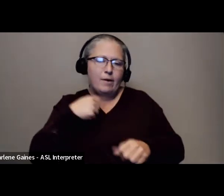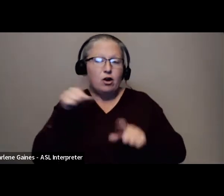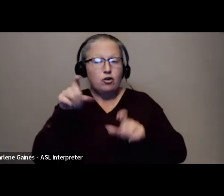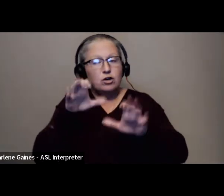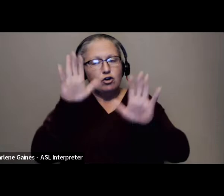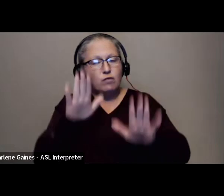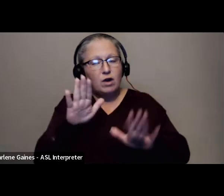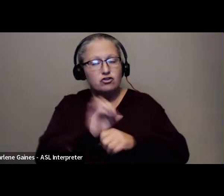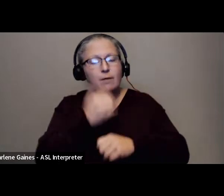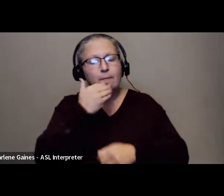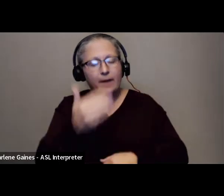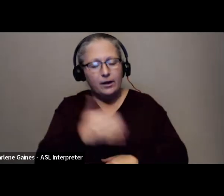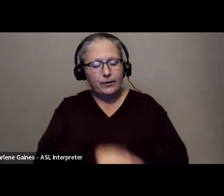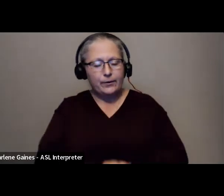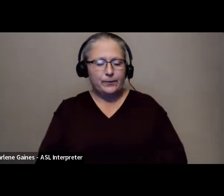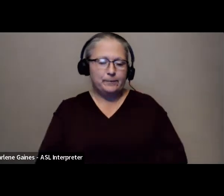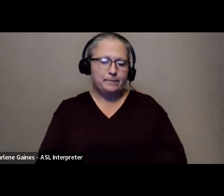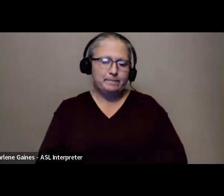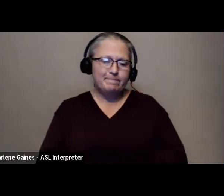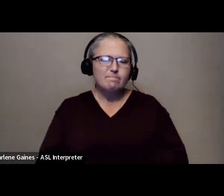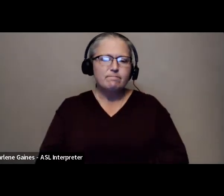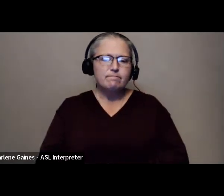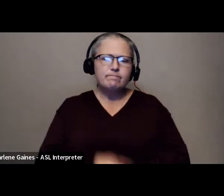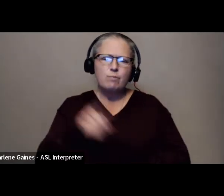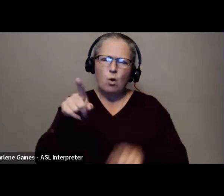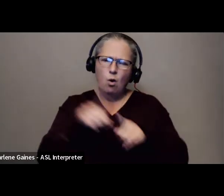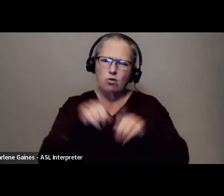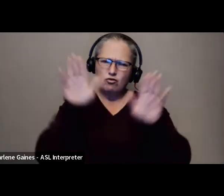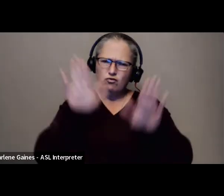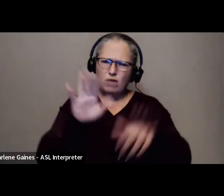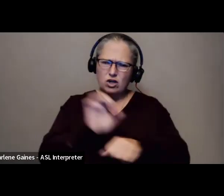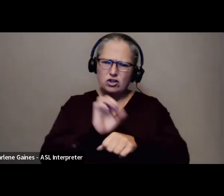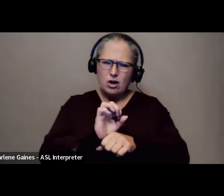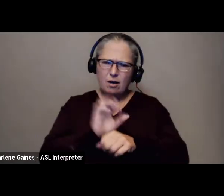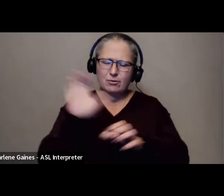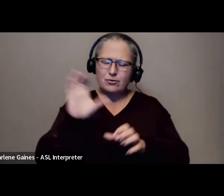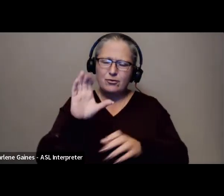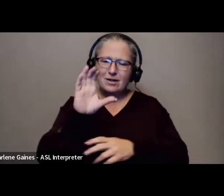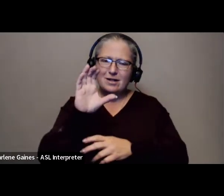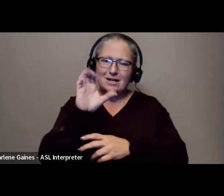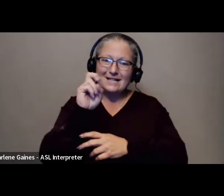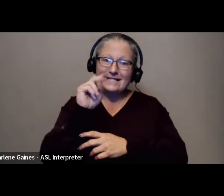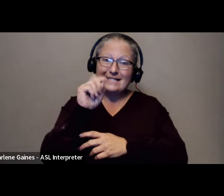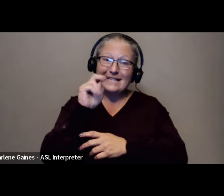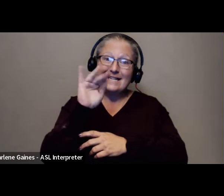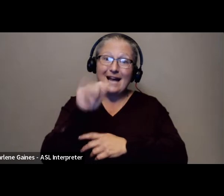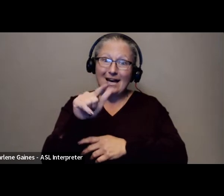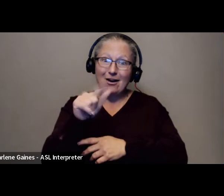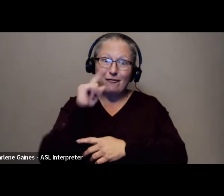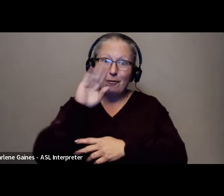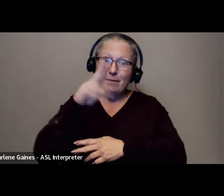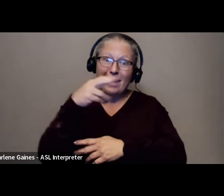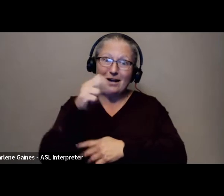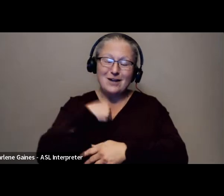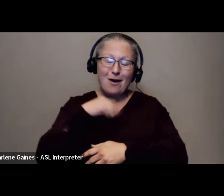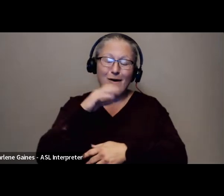job. Thank you. You also did a great job doing the centennial for BHS, which I would have loved to have been at